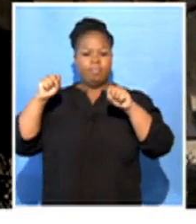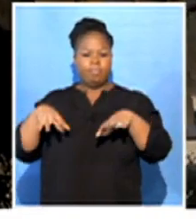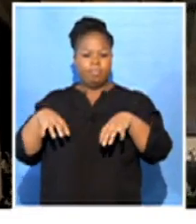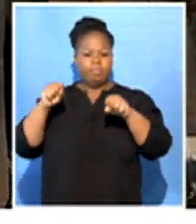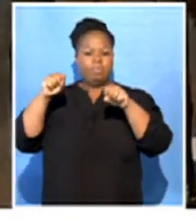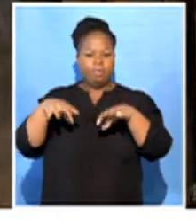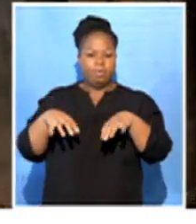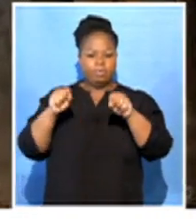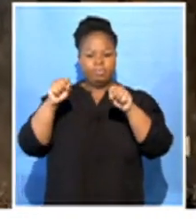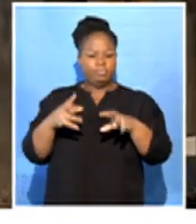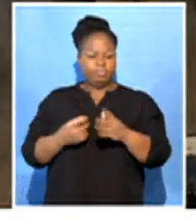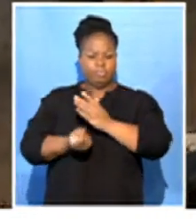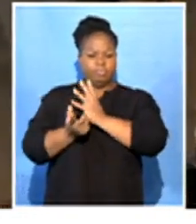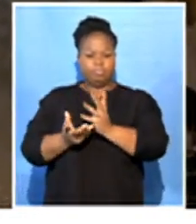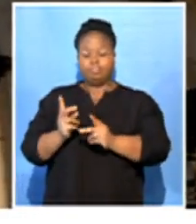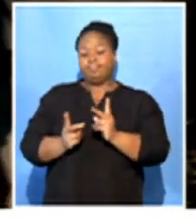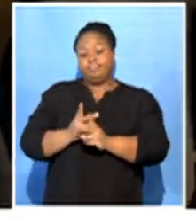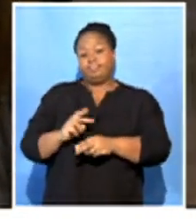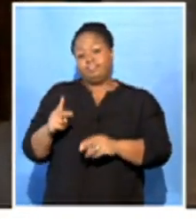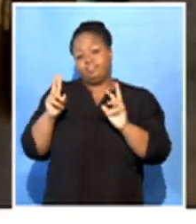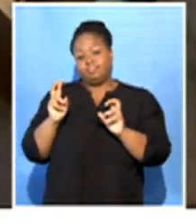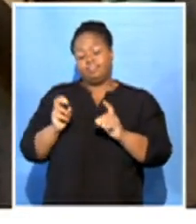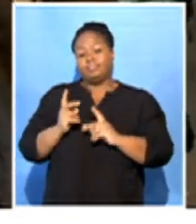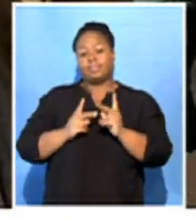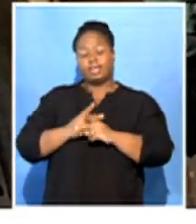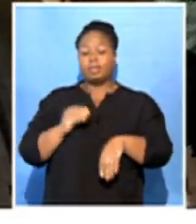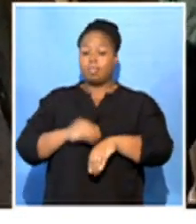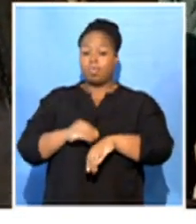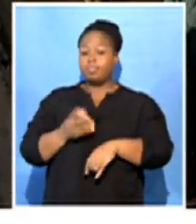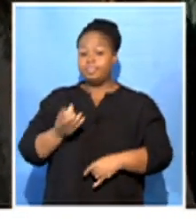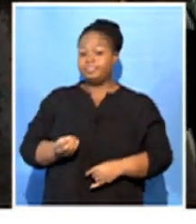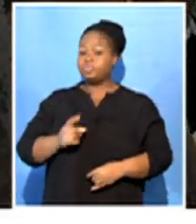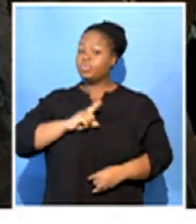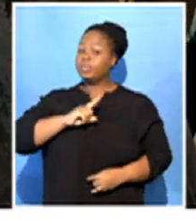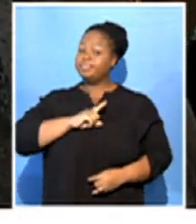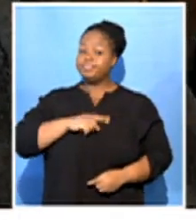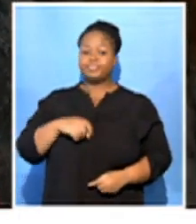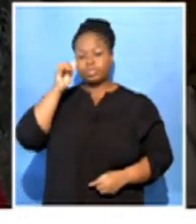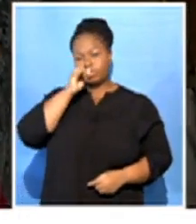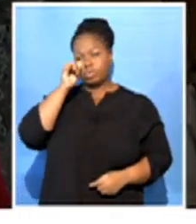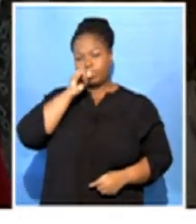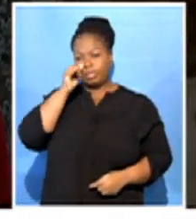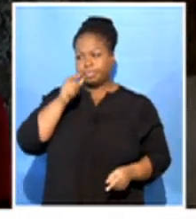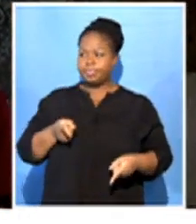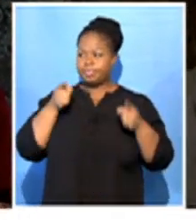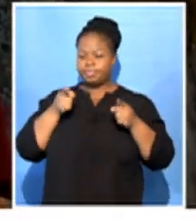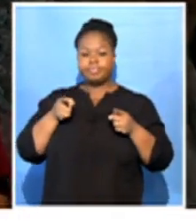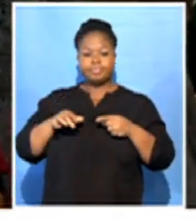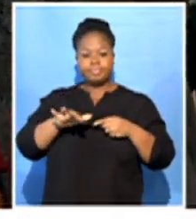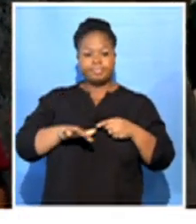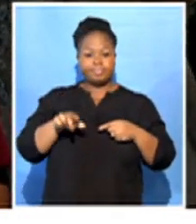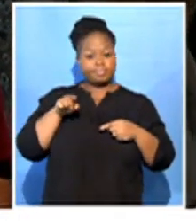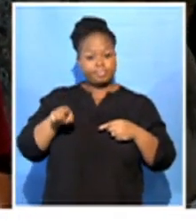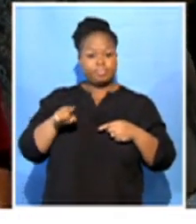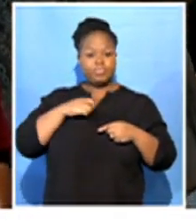keeps cutting, and that another issue that they seem to be battling with is the issue of crime in the area. As they say, they